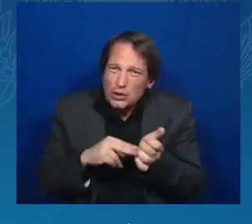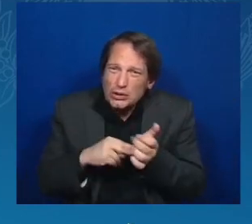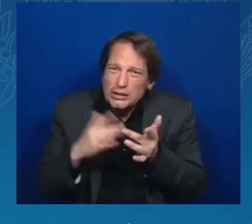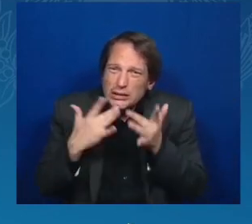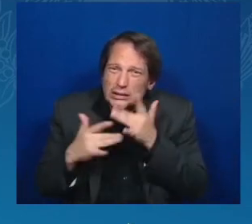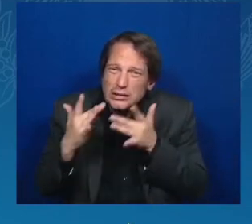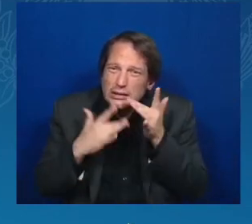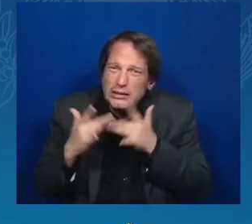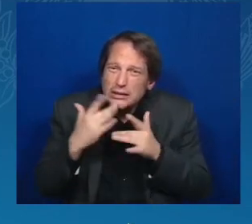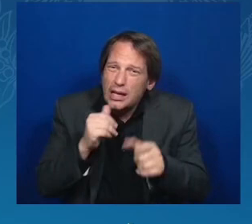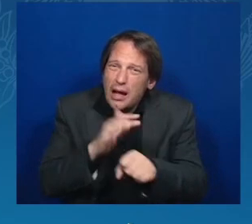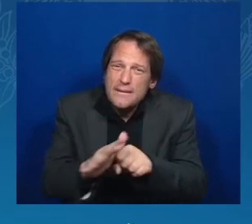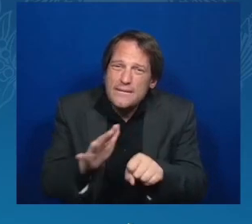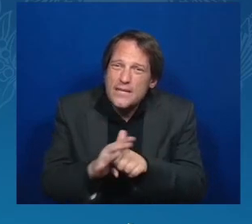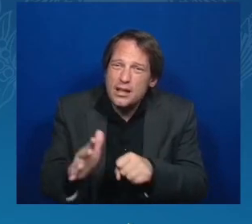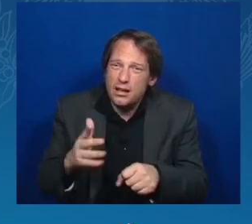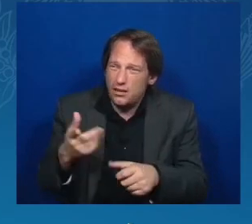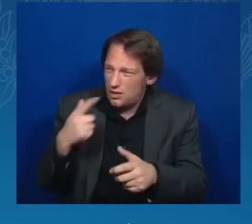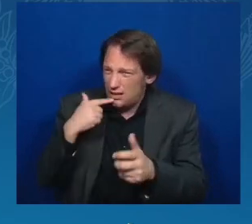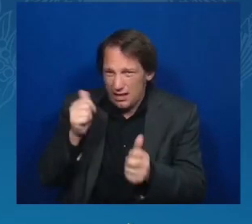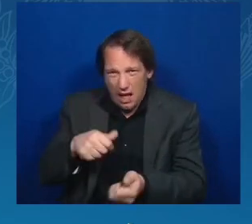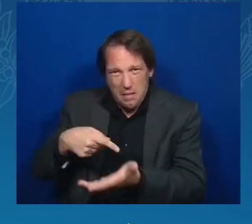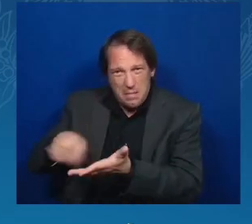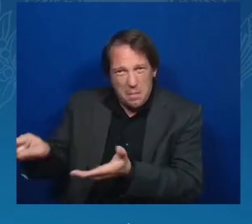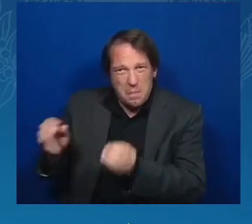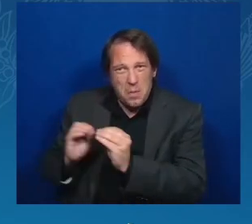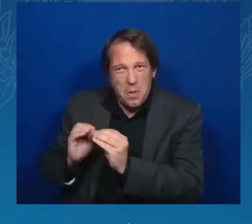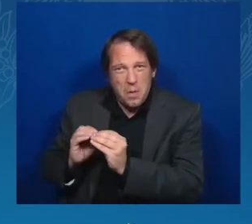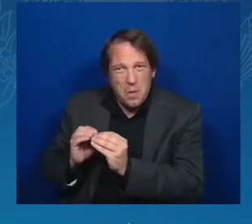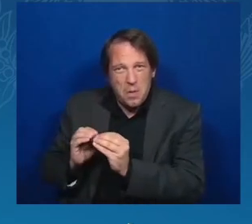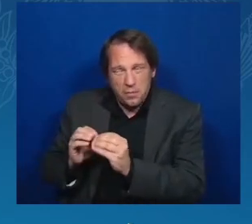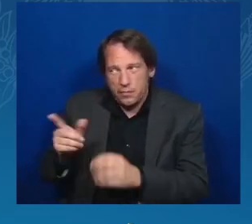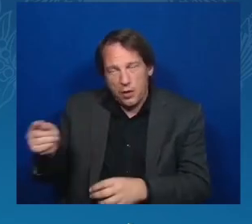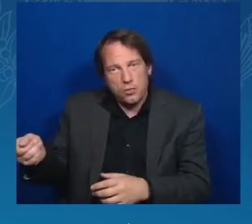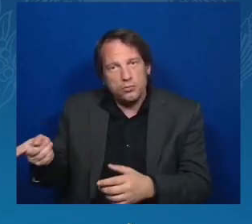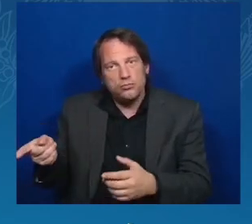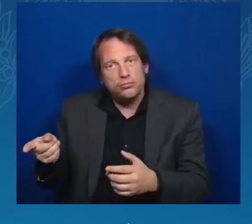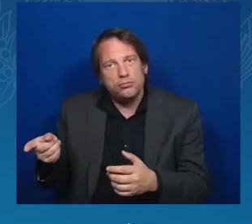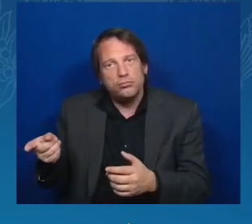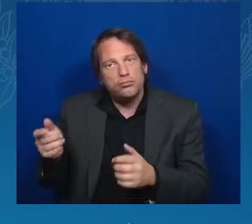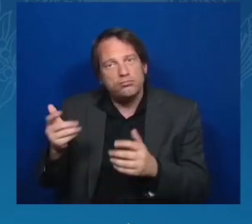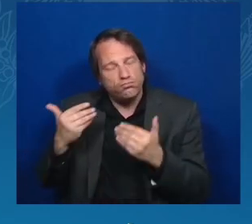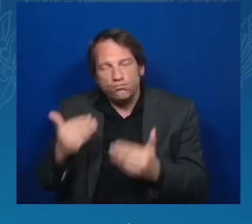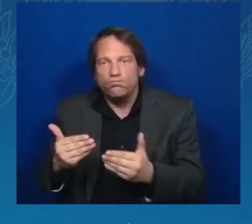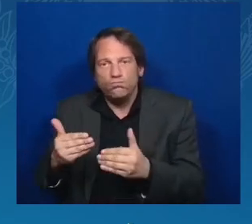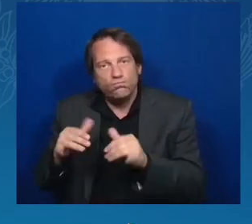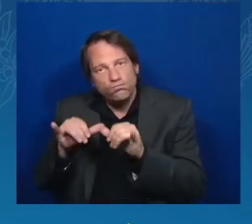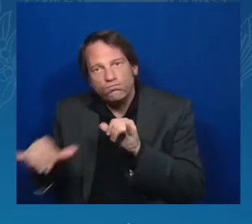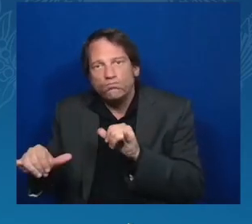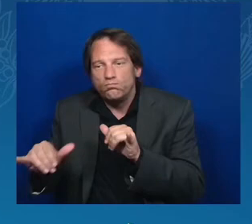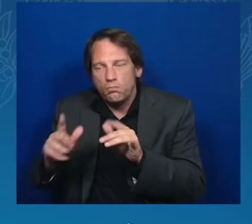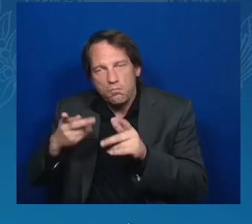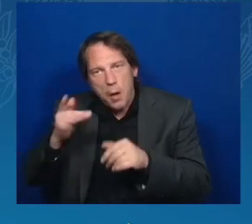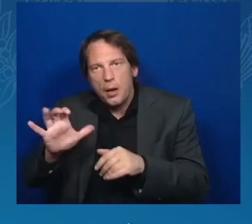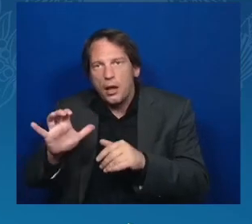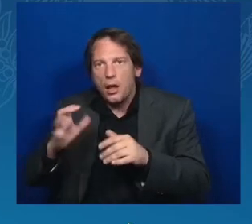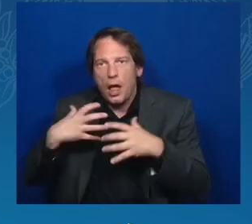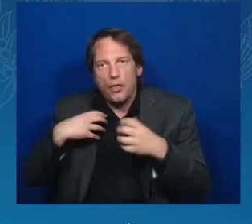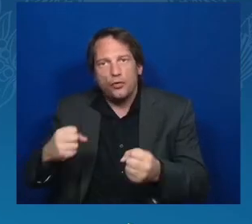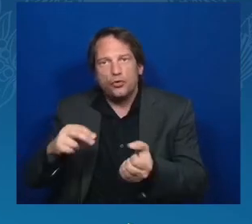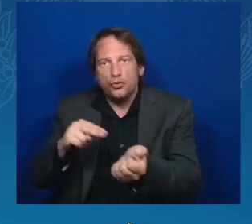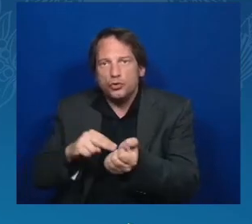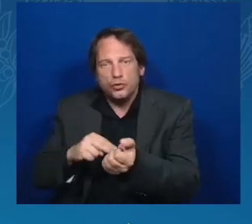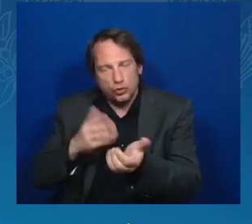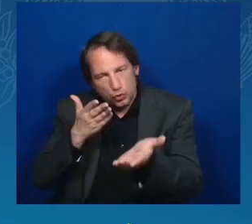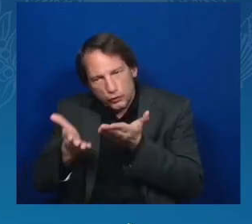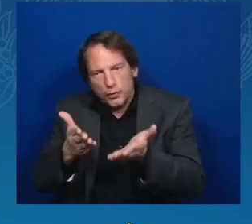and serve in our public schools and take care of our children, the children of the community, with the debt you were